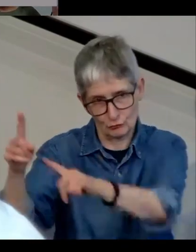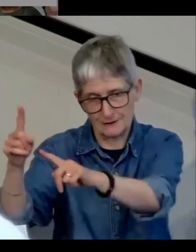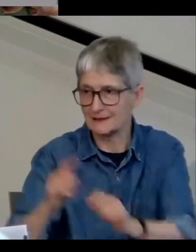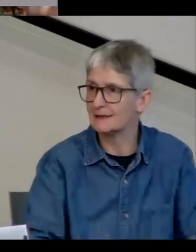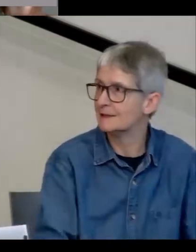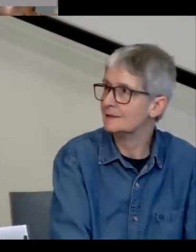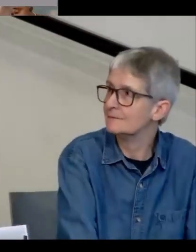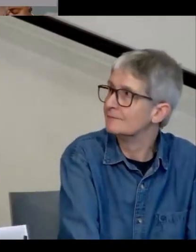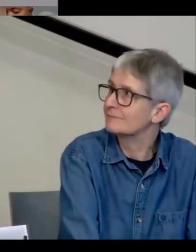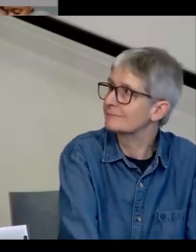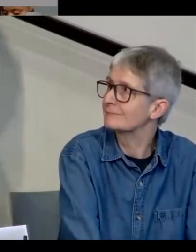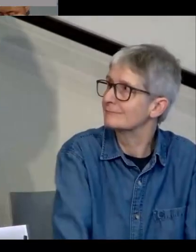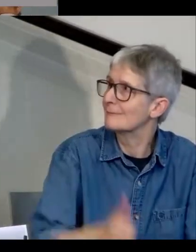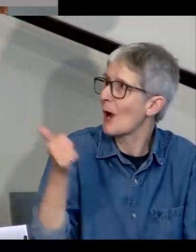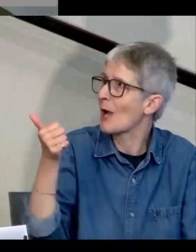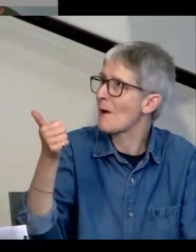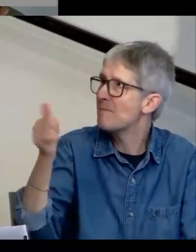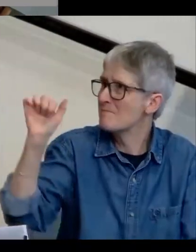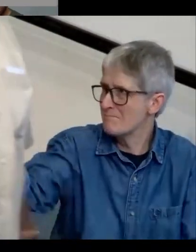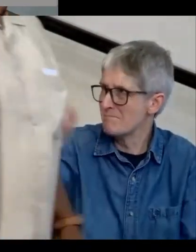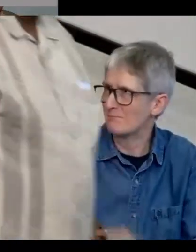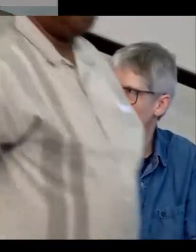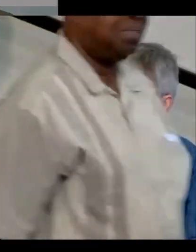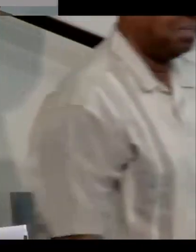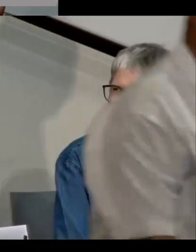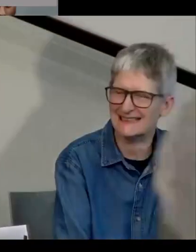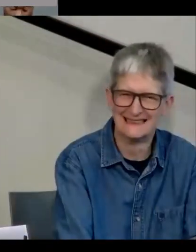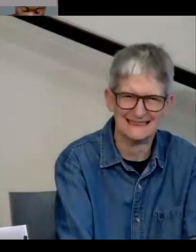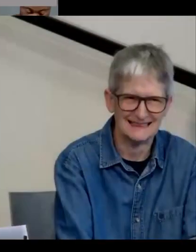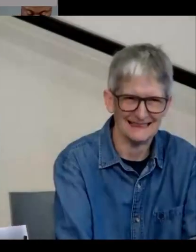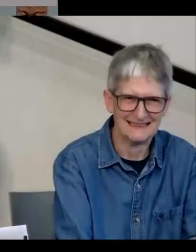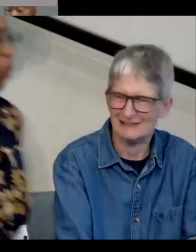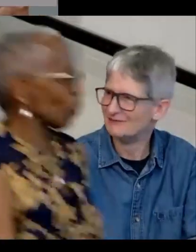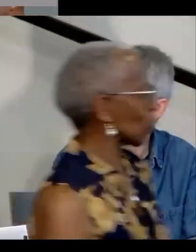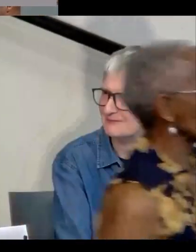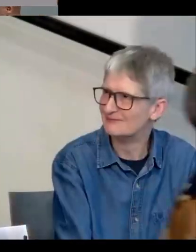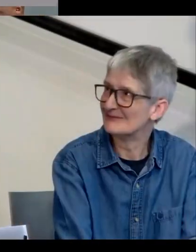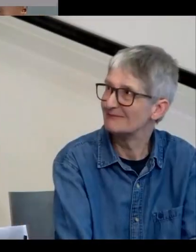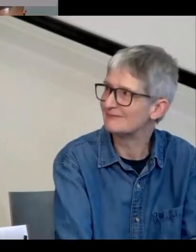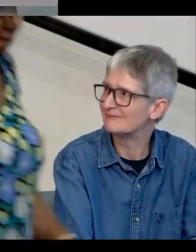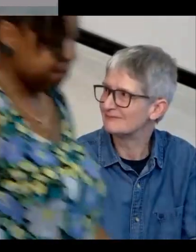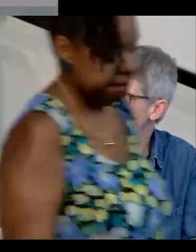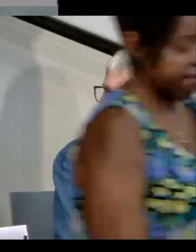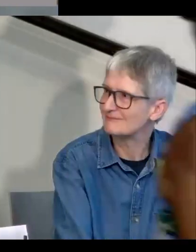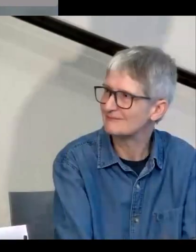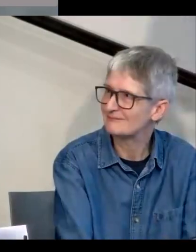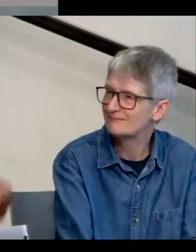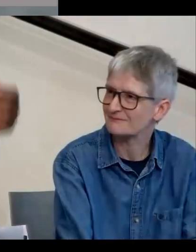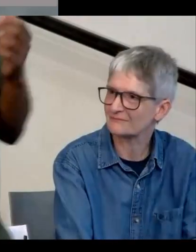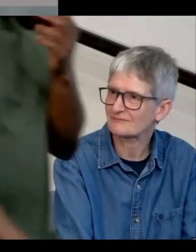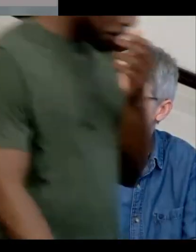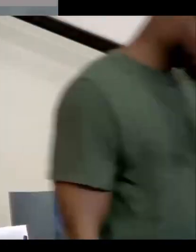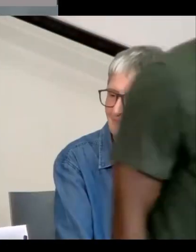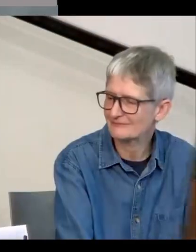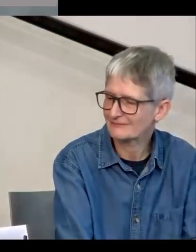stage, if you are a child between the ages of 0 all the way to about 18, you